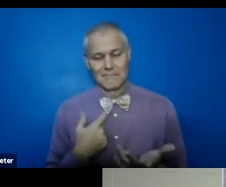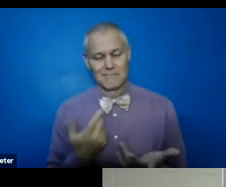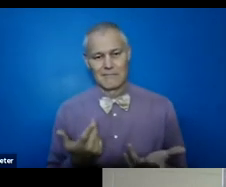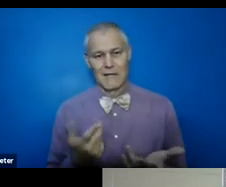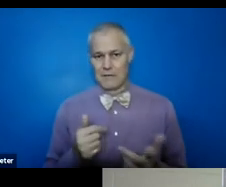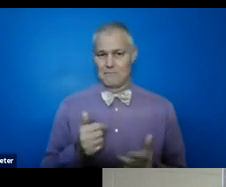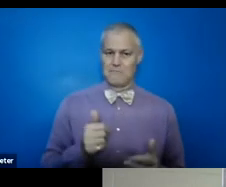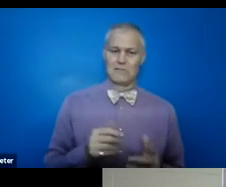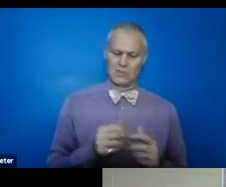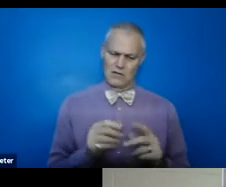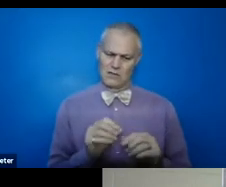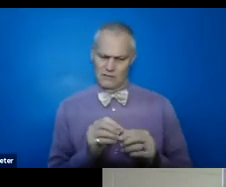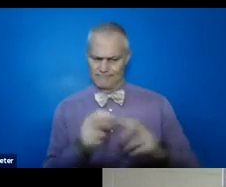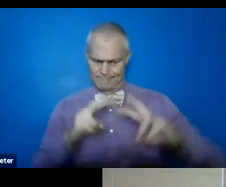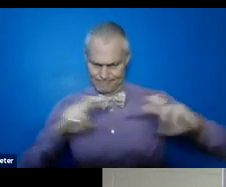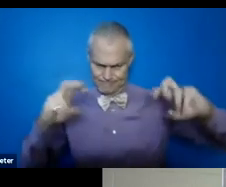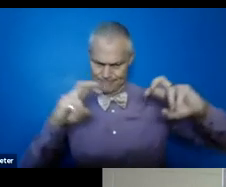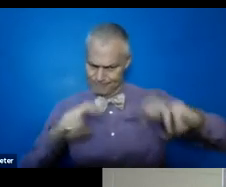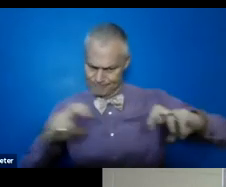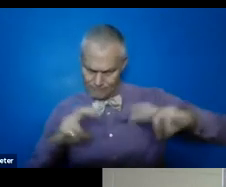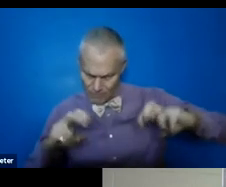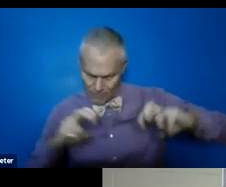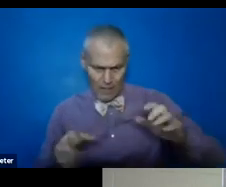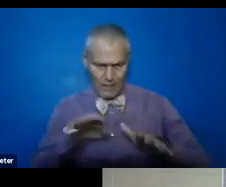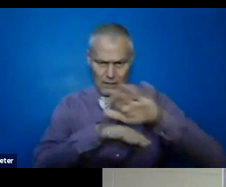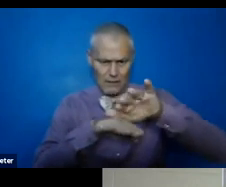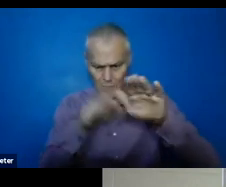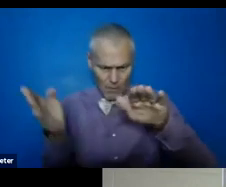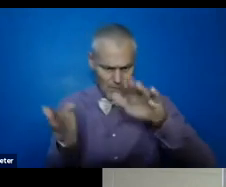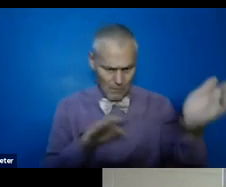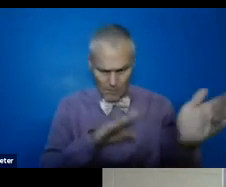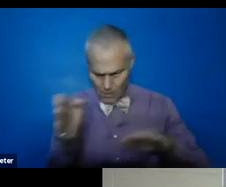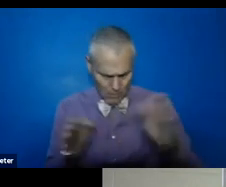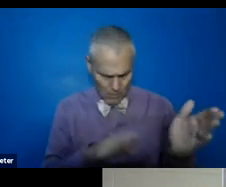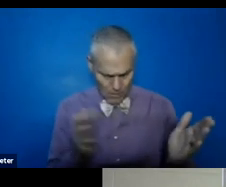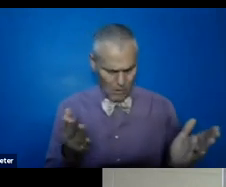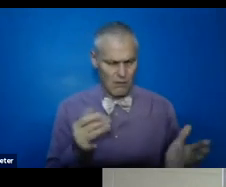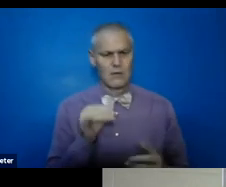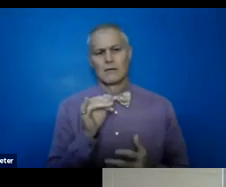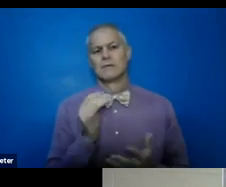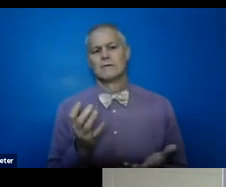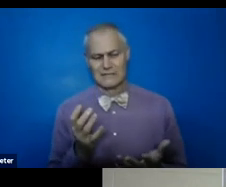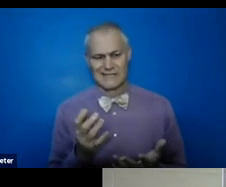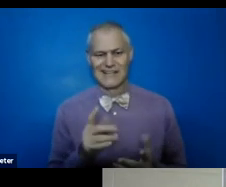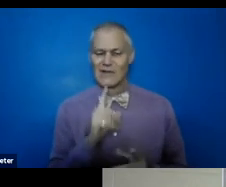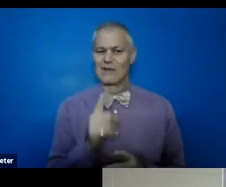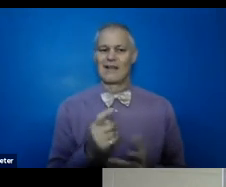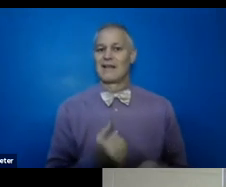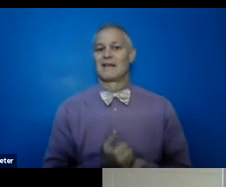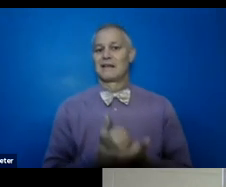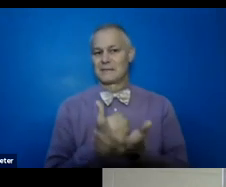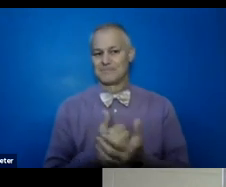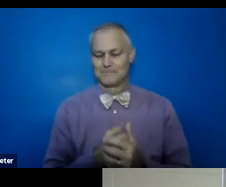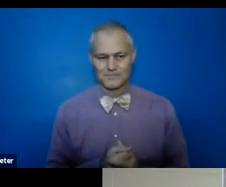to tease apart these layers of expectations through one or another of these activities, it's really useful.